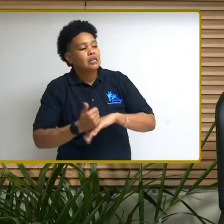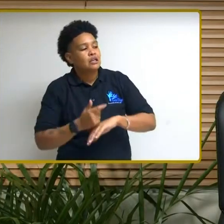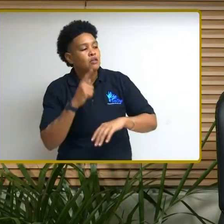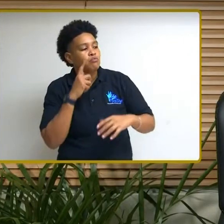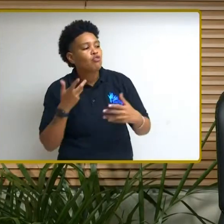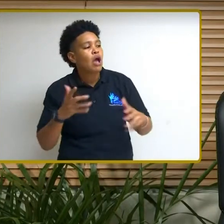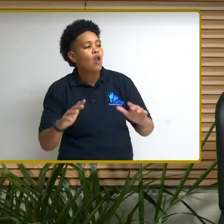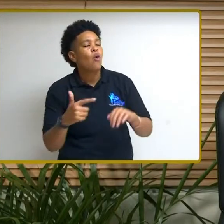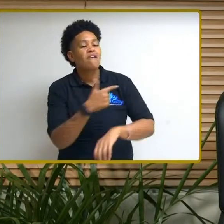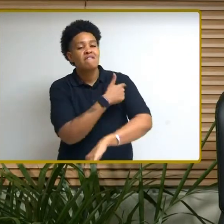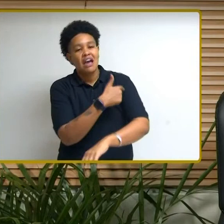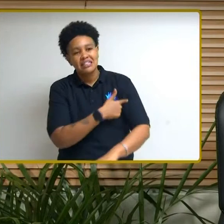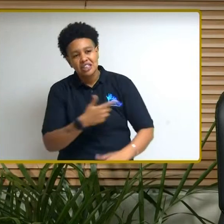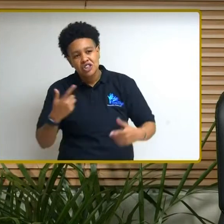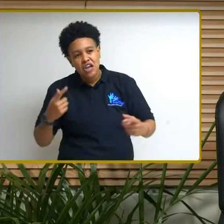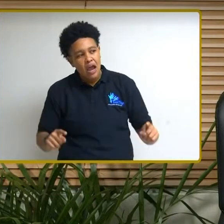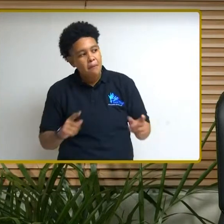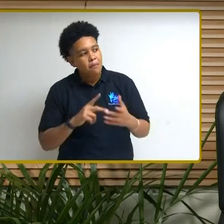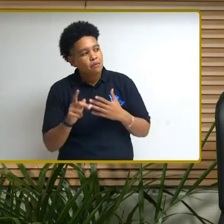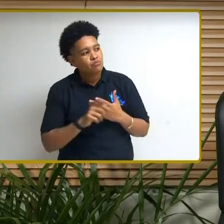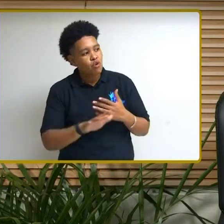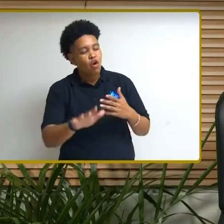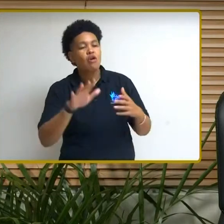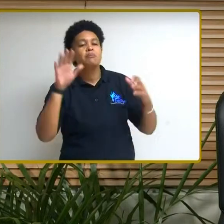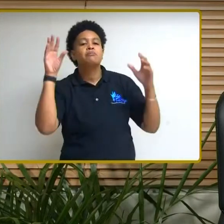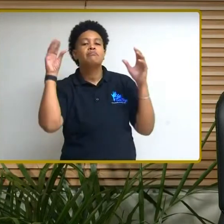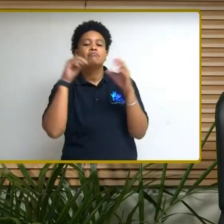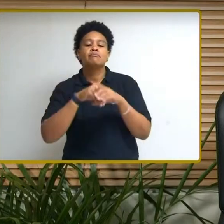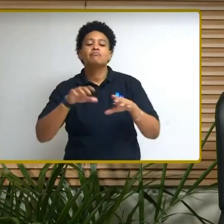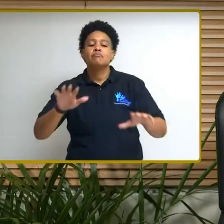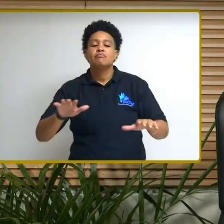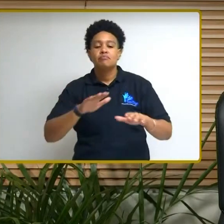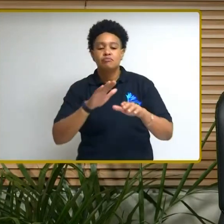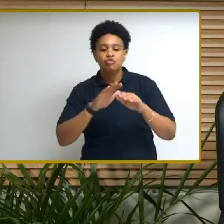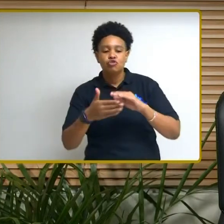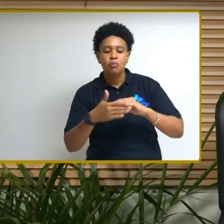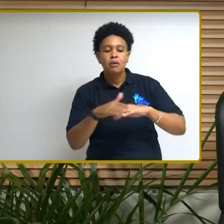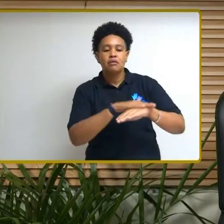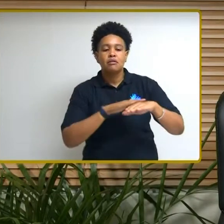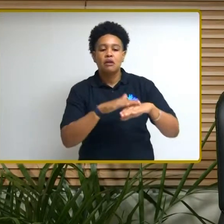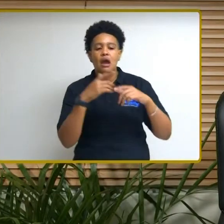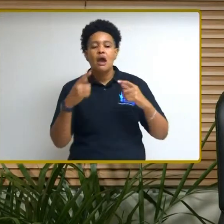accommodate vaccination programs across the country.